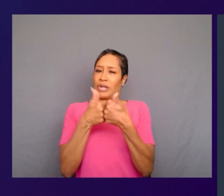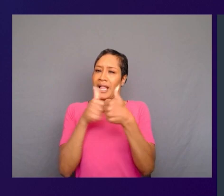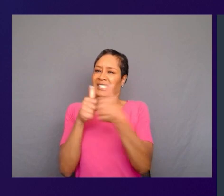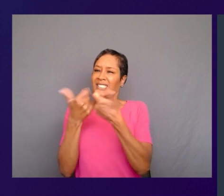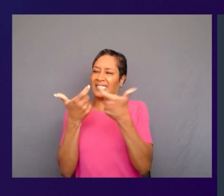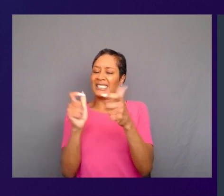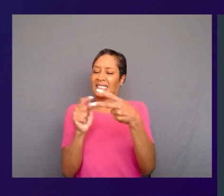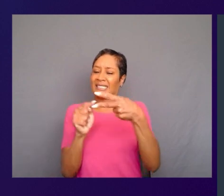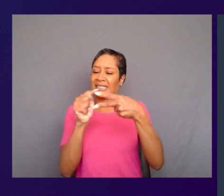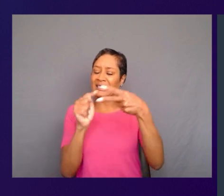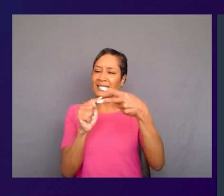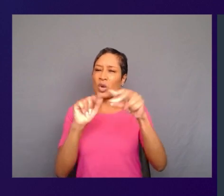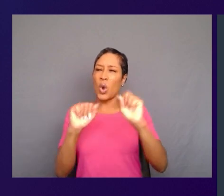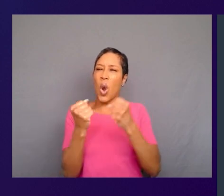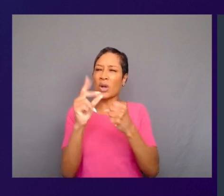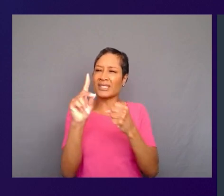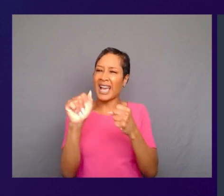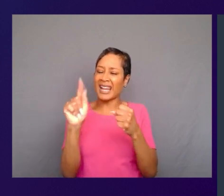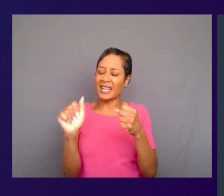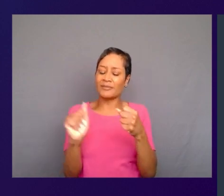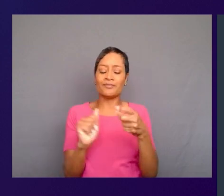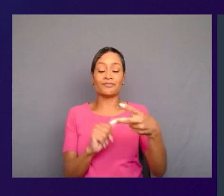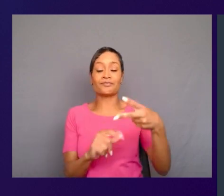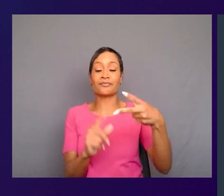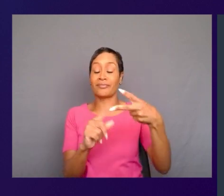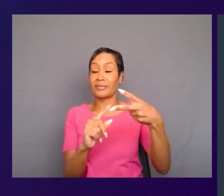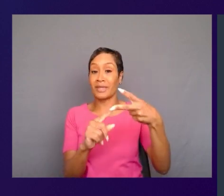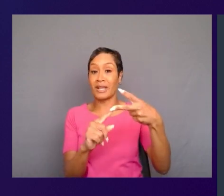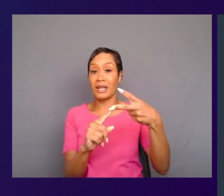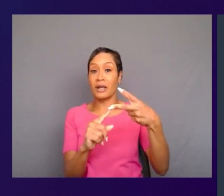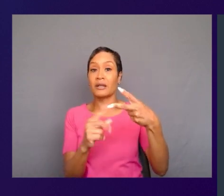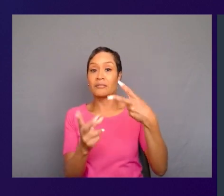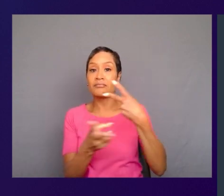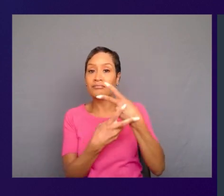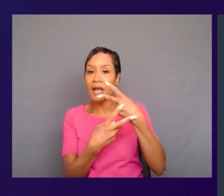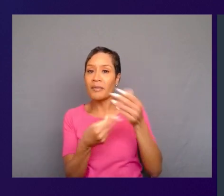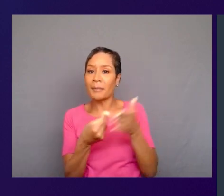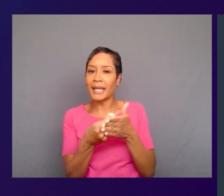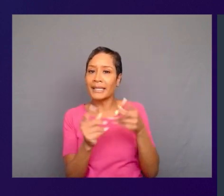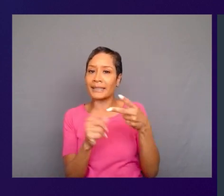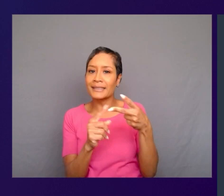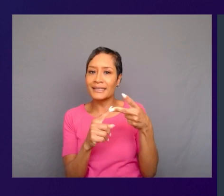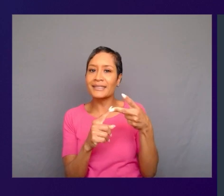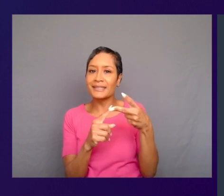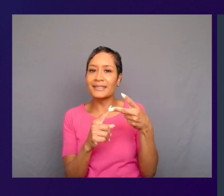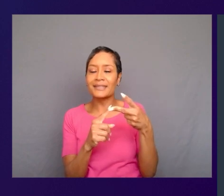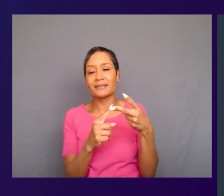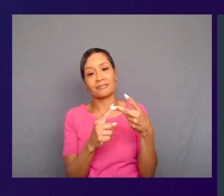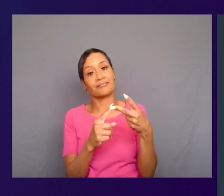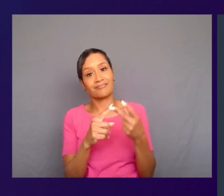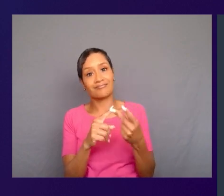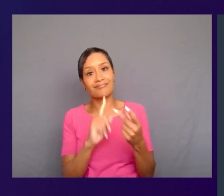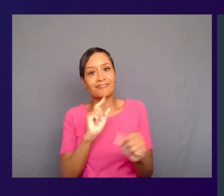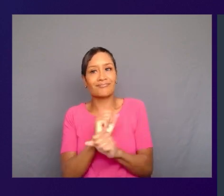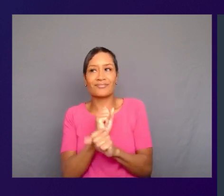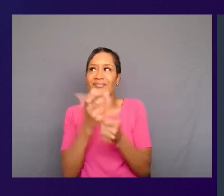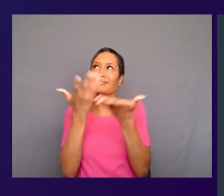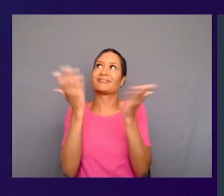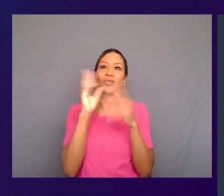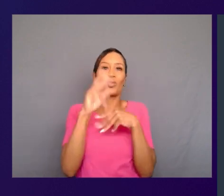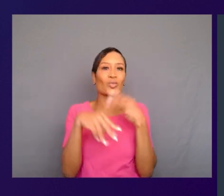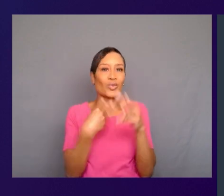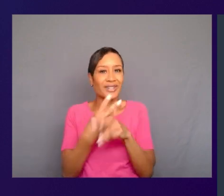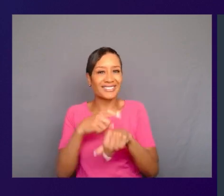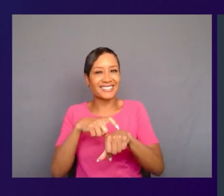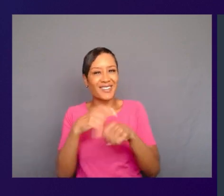data. First, customers want to save money. And this is especially true in these economic times. And